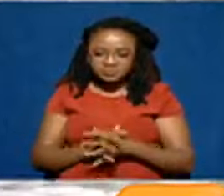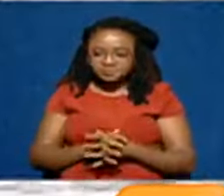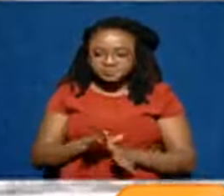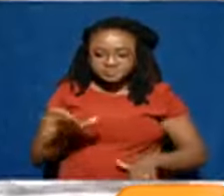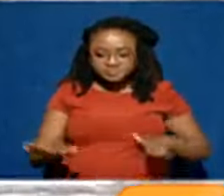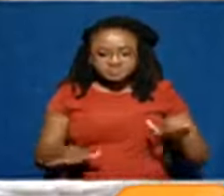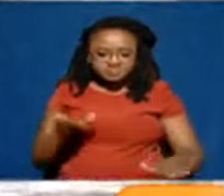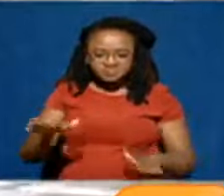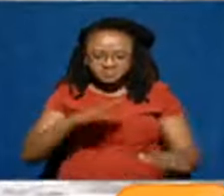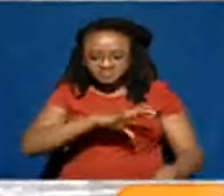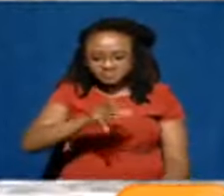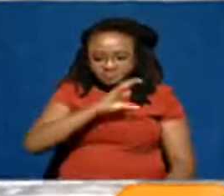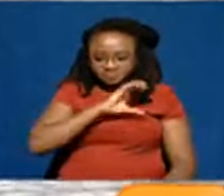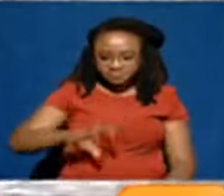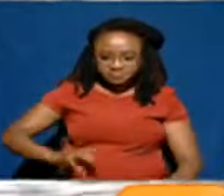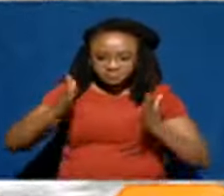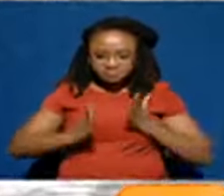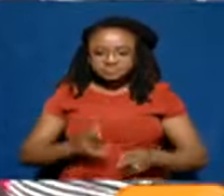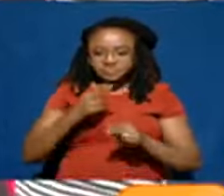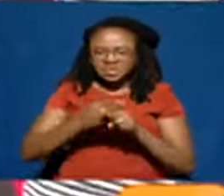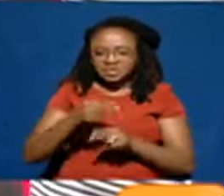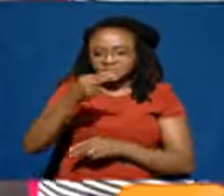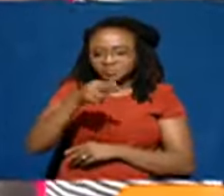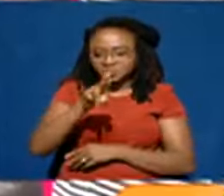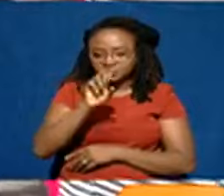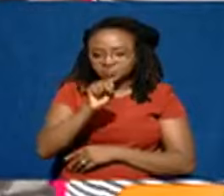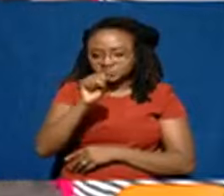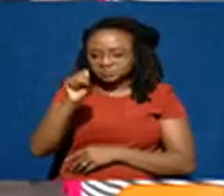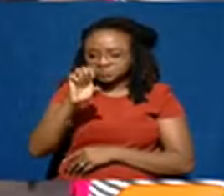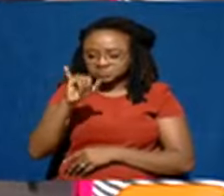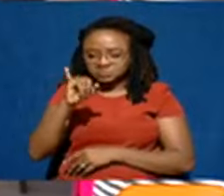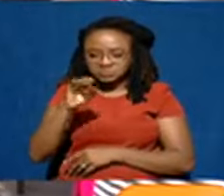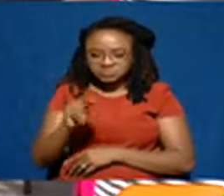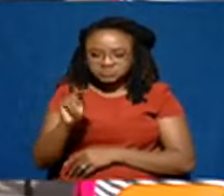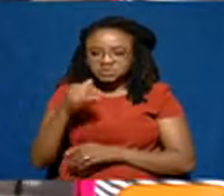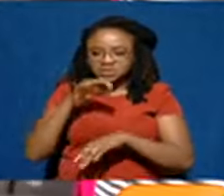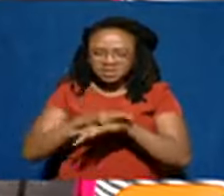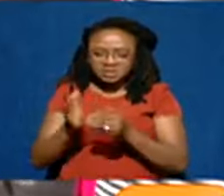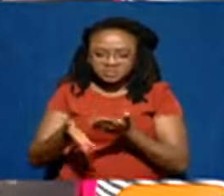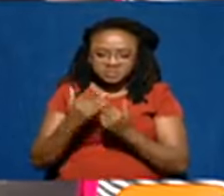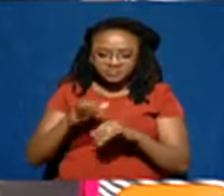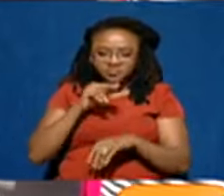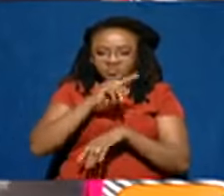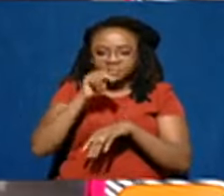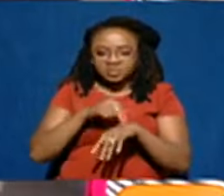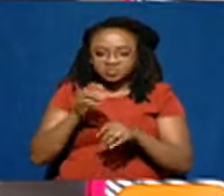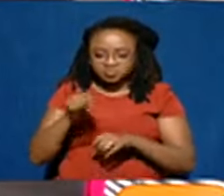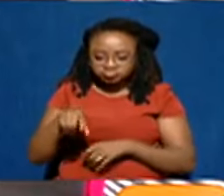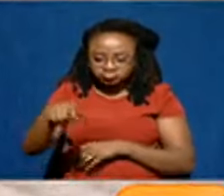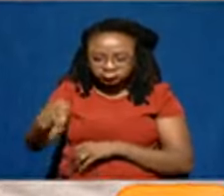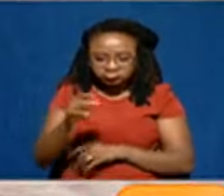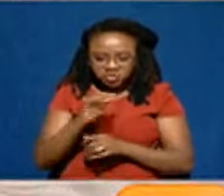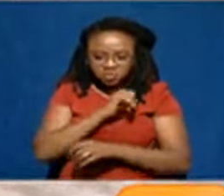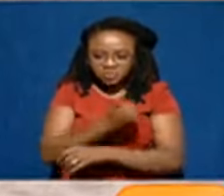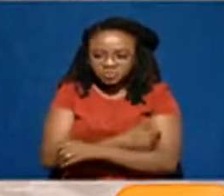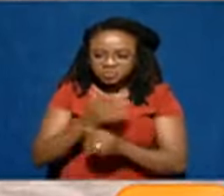Kirinyaga County Commissioner Hussein Alaso Hussein revealed that he had sought assistance from the National Irrigation Authority to desilt the river